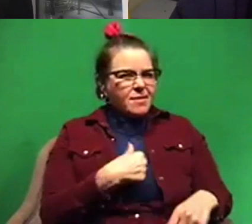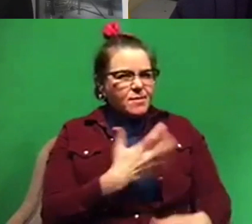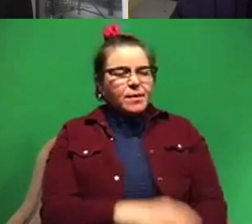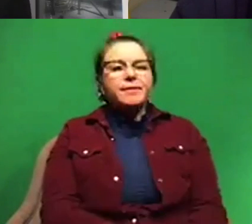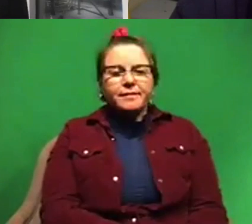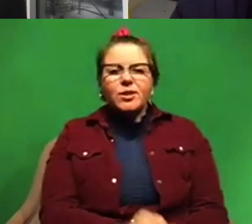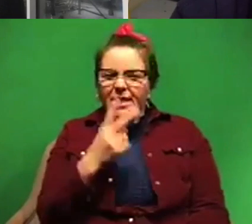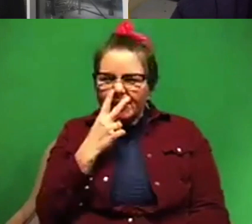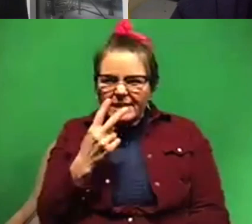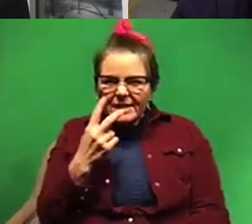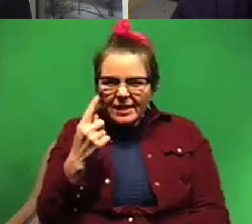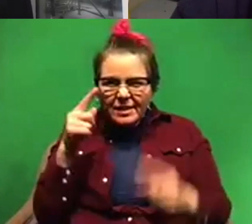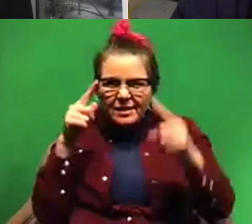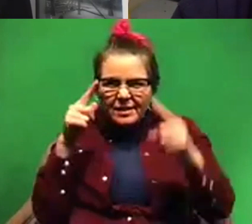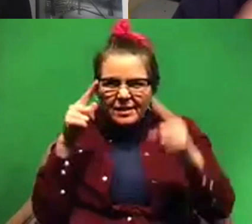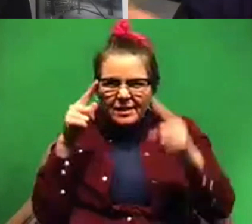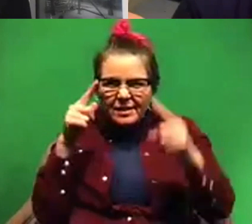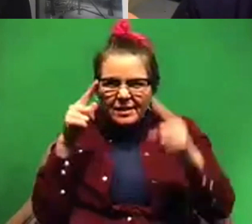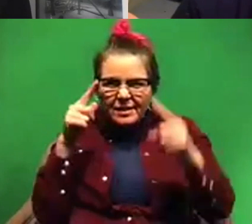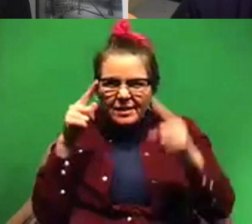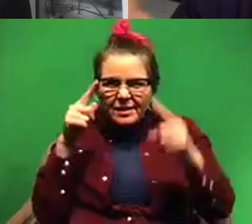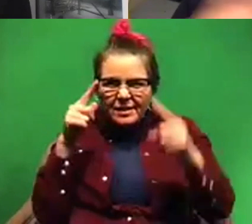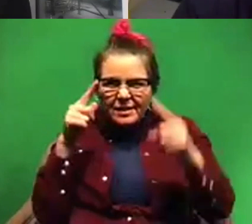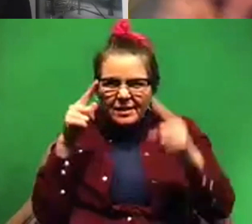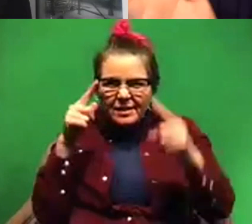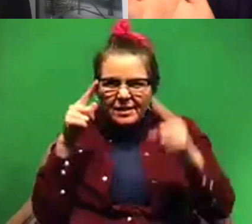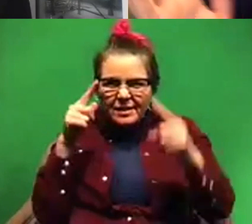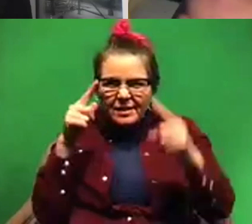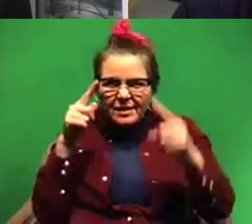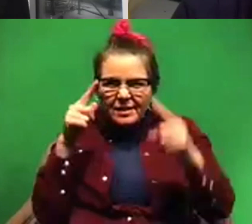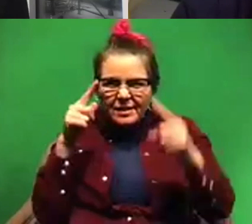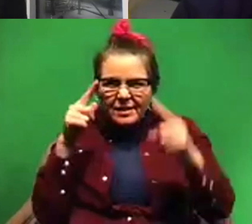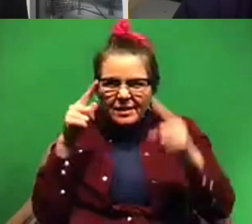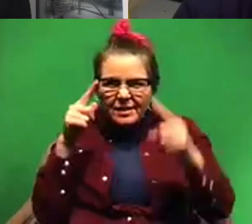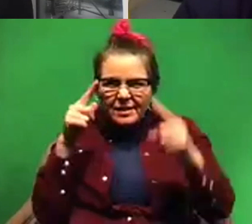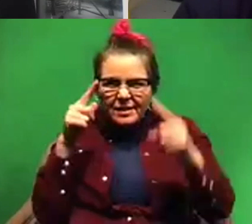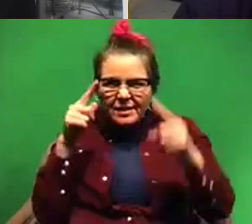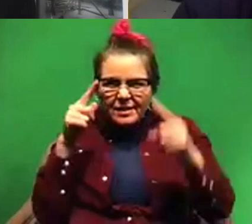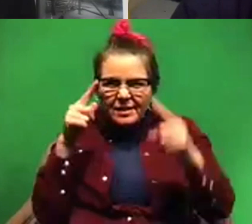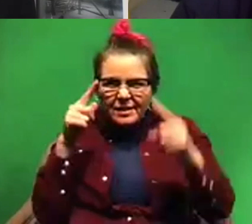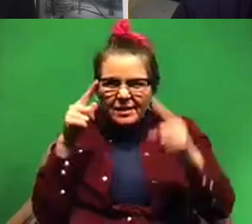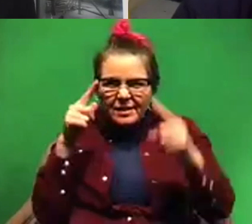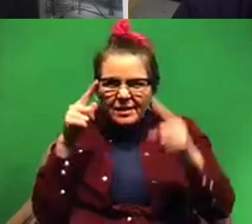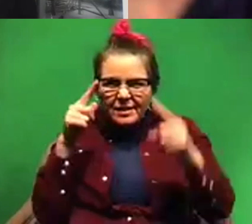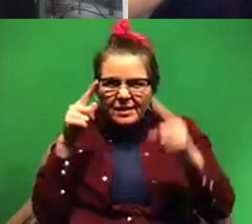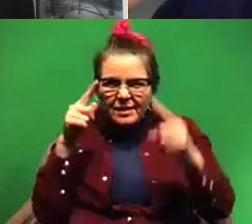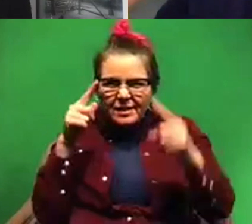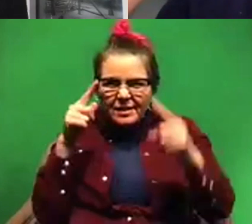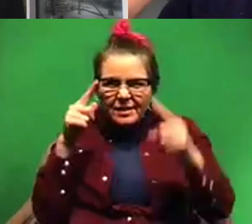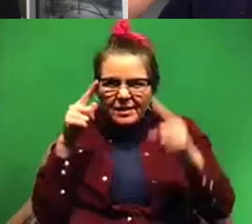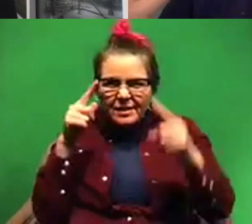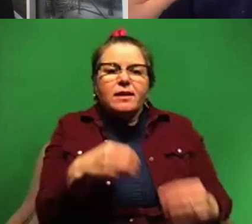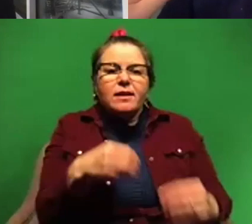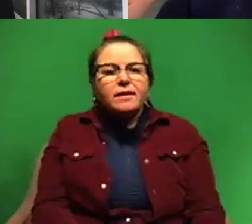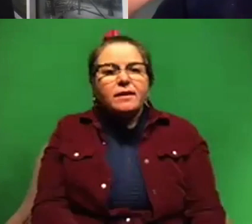a tasty, soft squid. So everybody likes to eat squid. They're the easiest possible thing to eat. So it's like two opposite